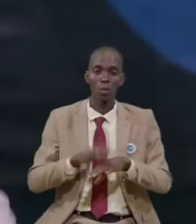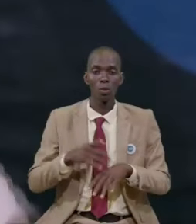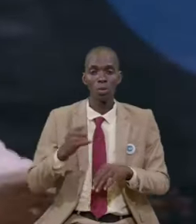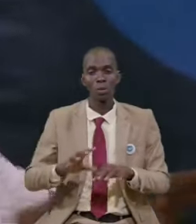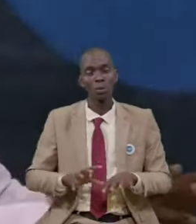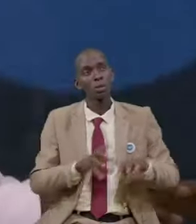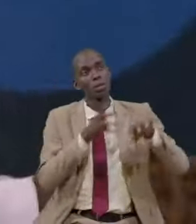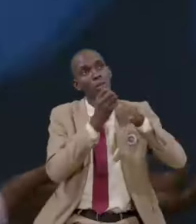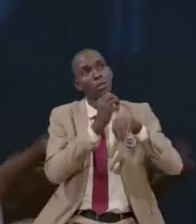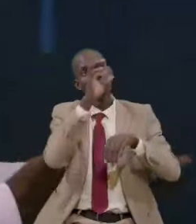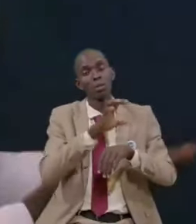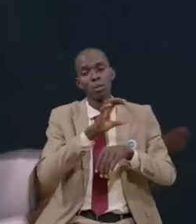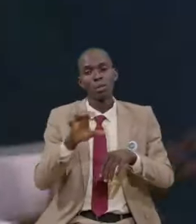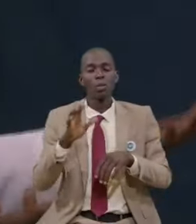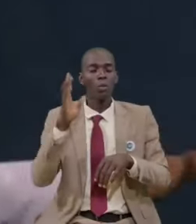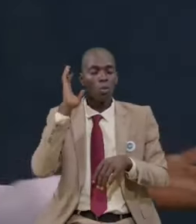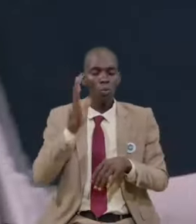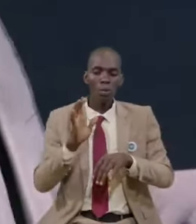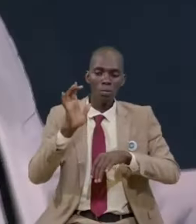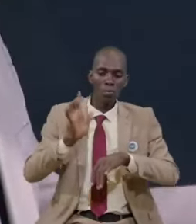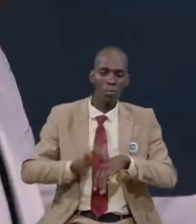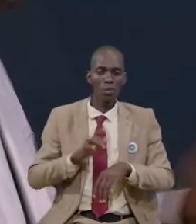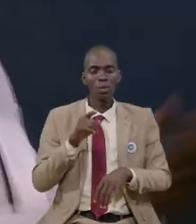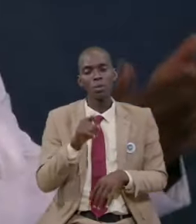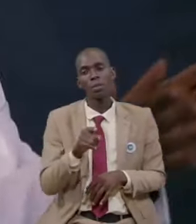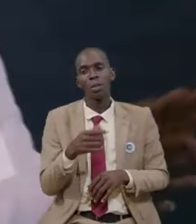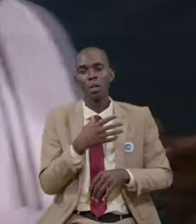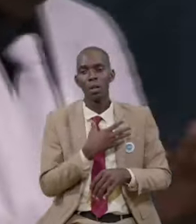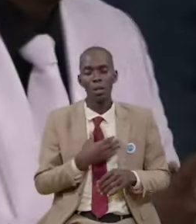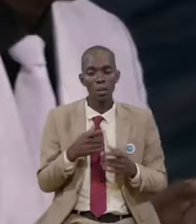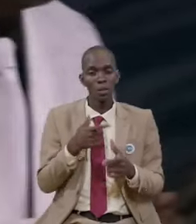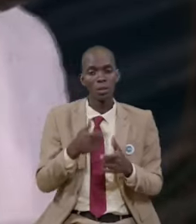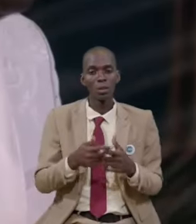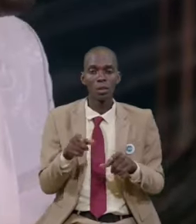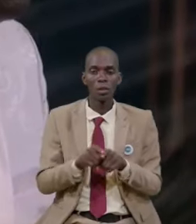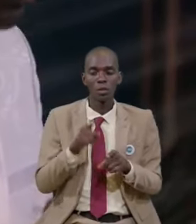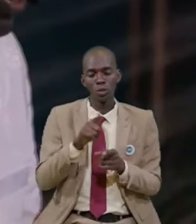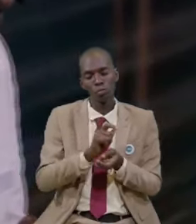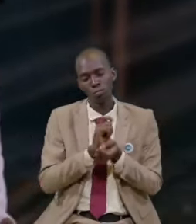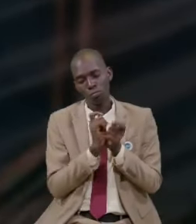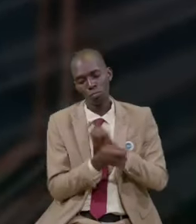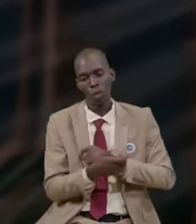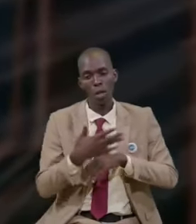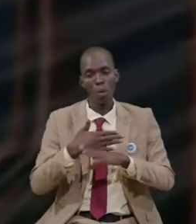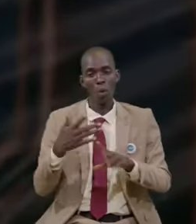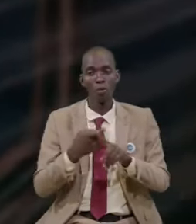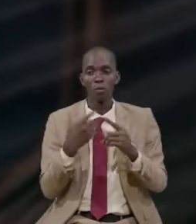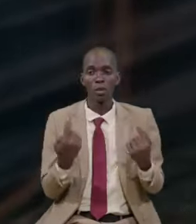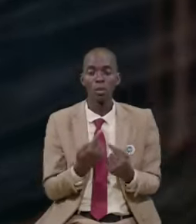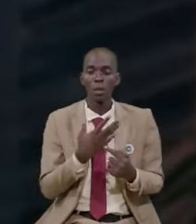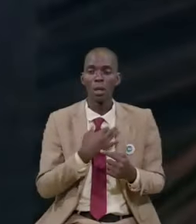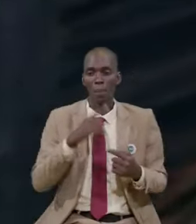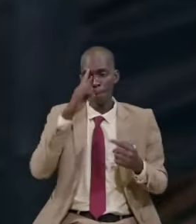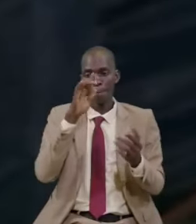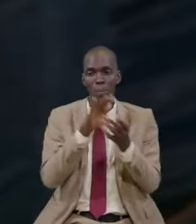life. And then as you turn away from sin and believe on the Lord Jesus Christ, and